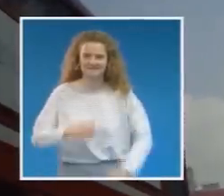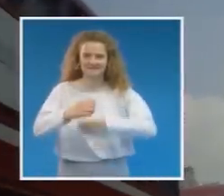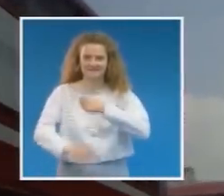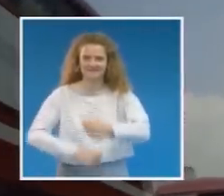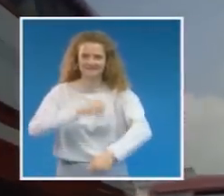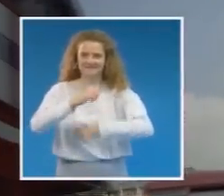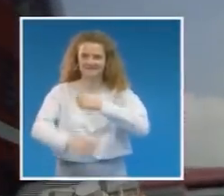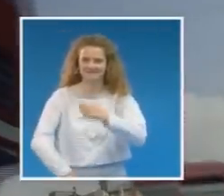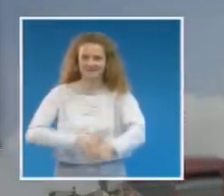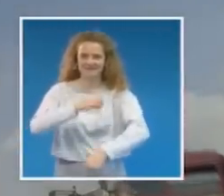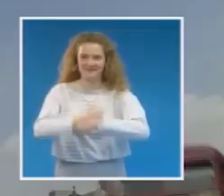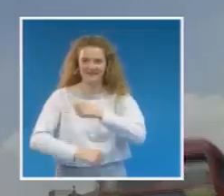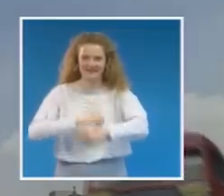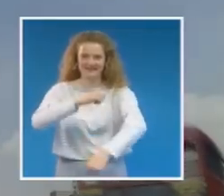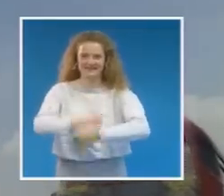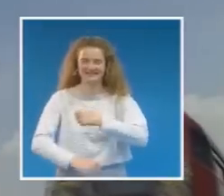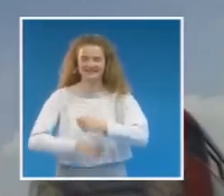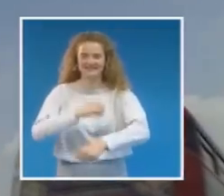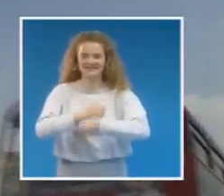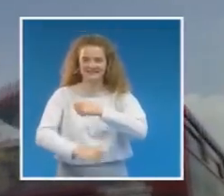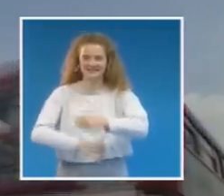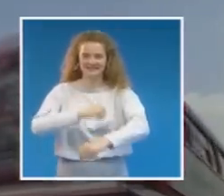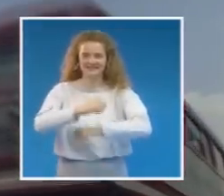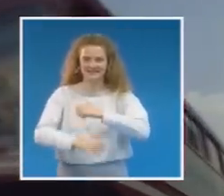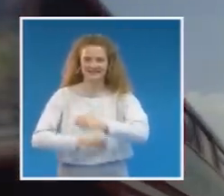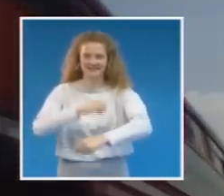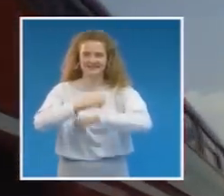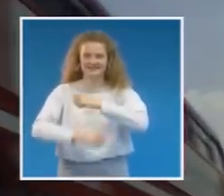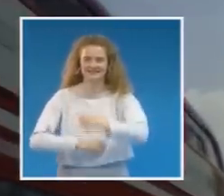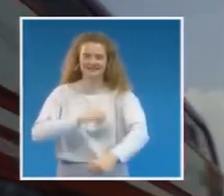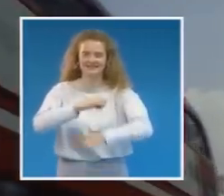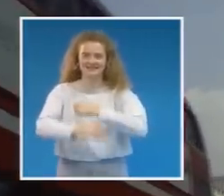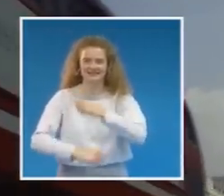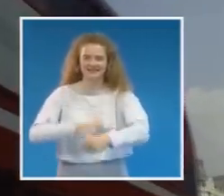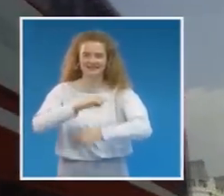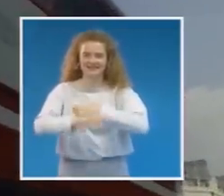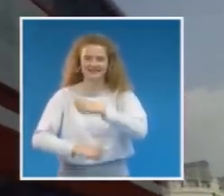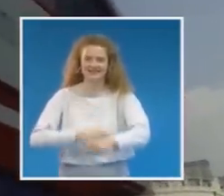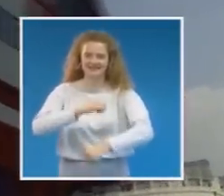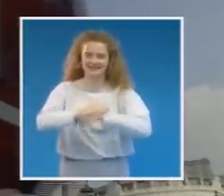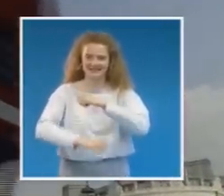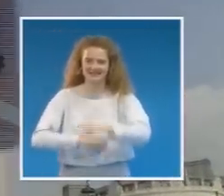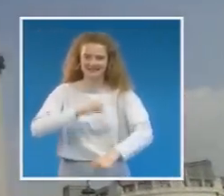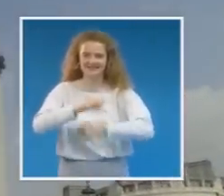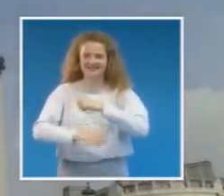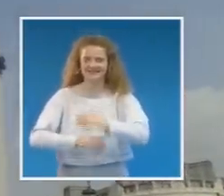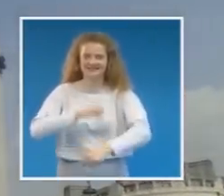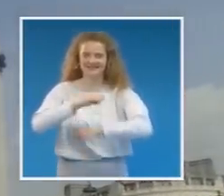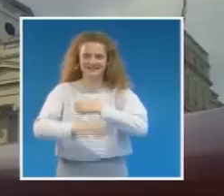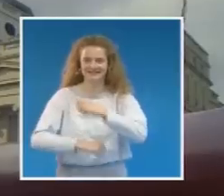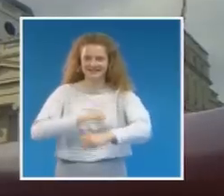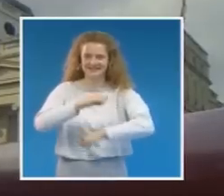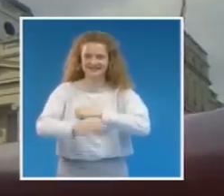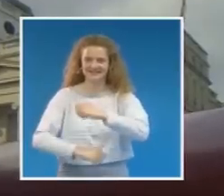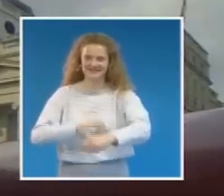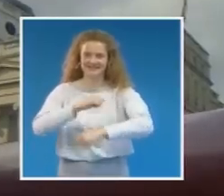The wheels on the bus go round and round, round and round, round and round. The wheels on the bus go round and